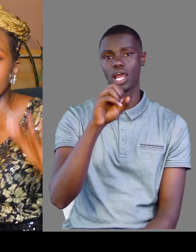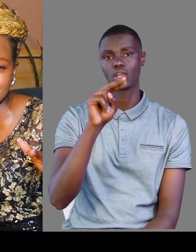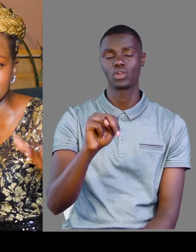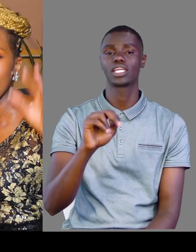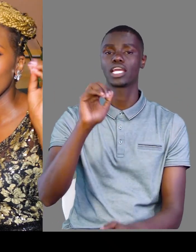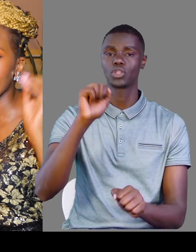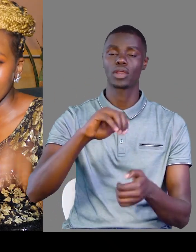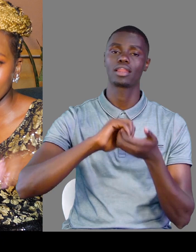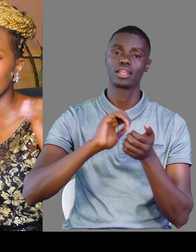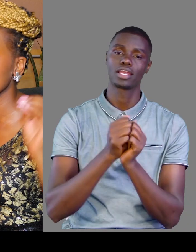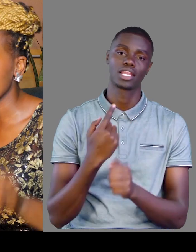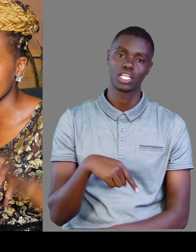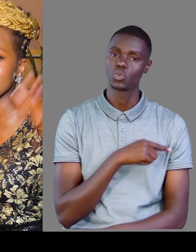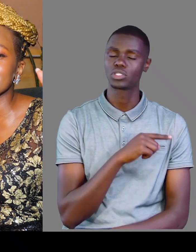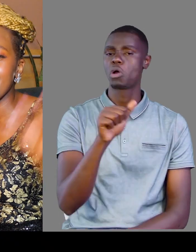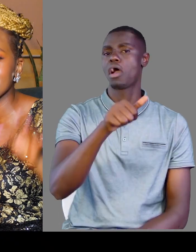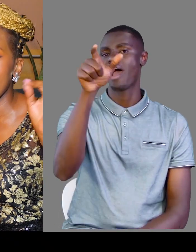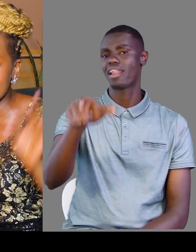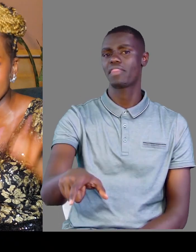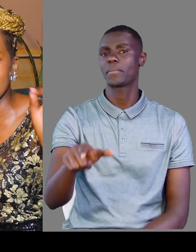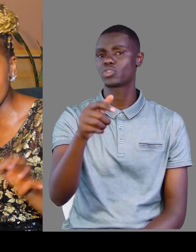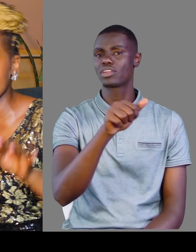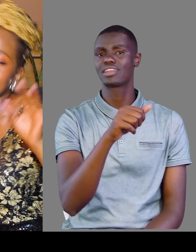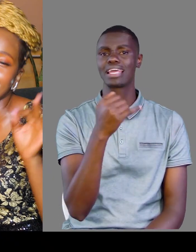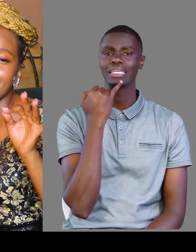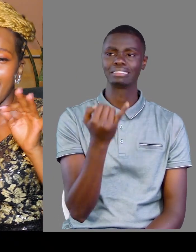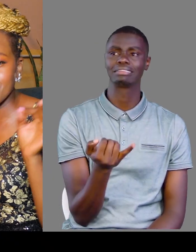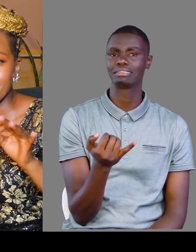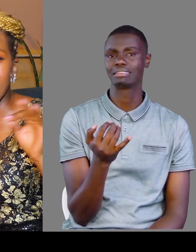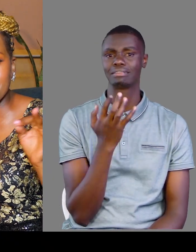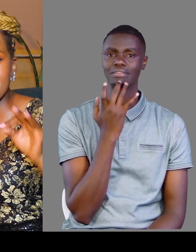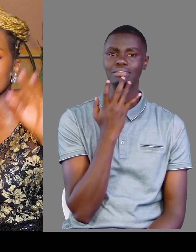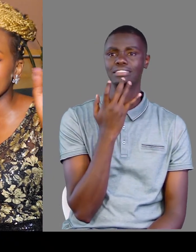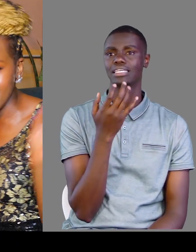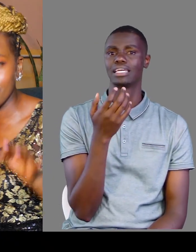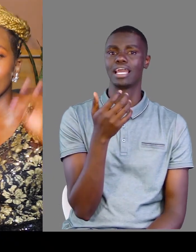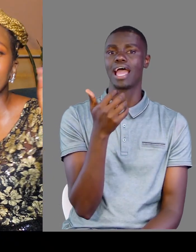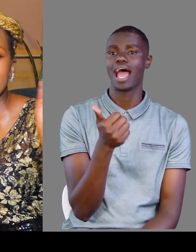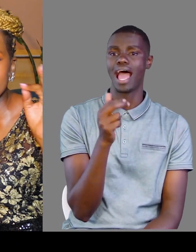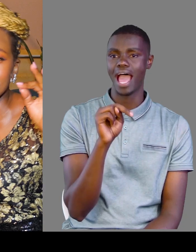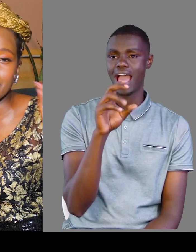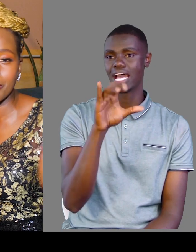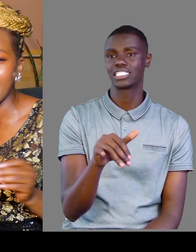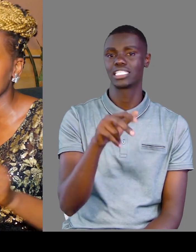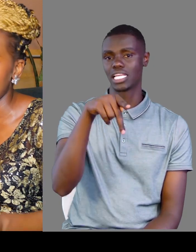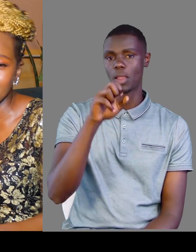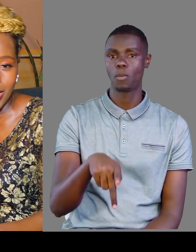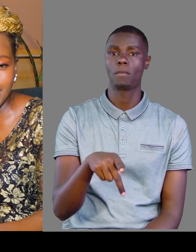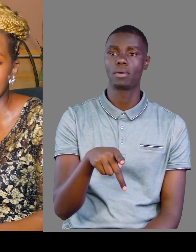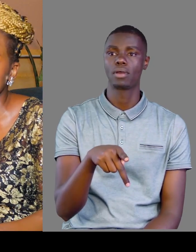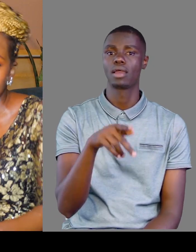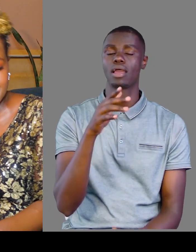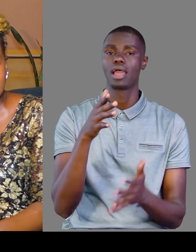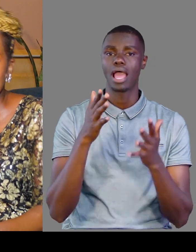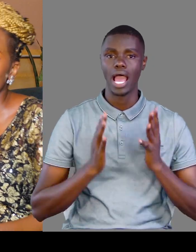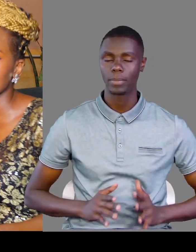the next person who we are having on set is none other than MC Pops himself, who is the person behind the